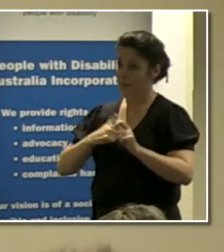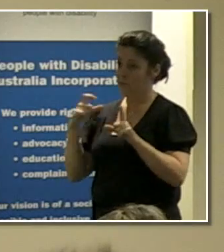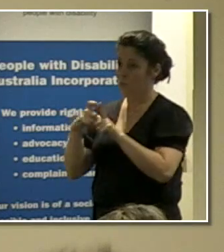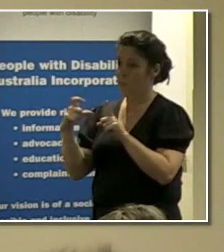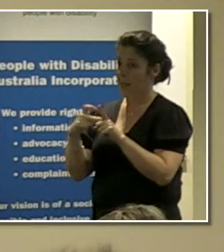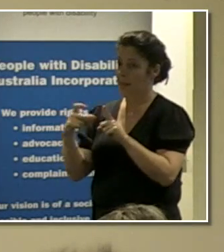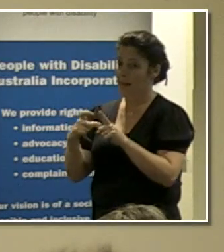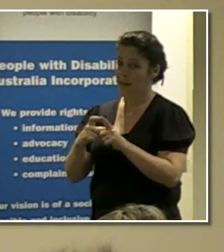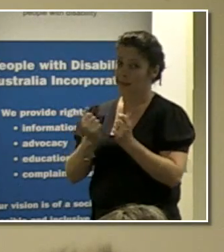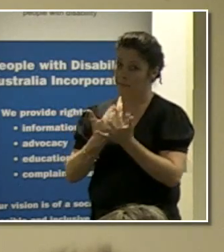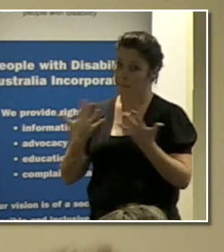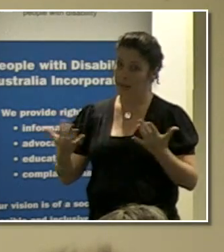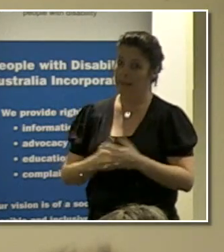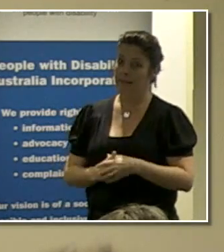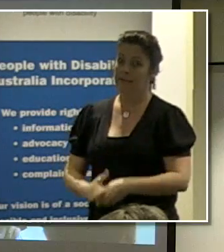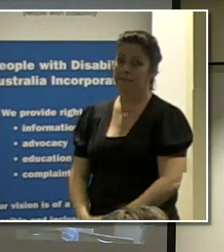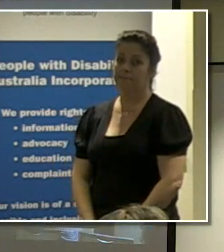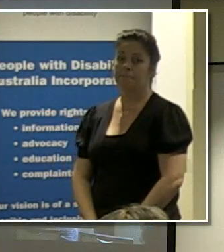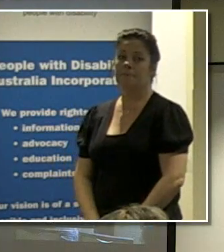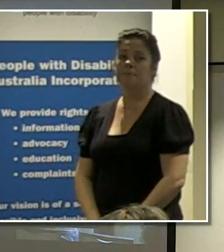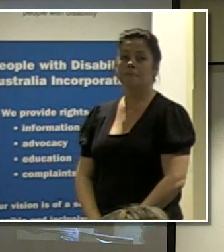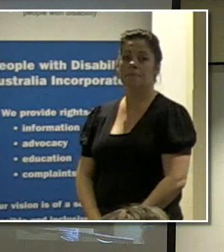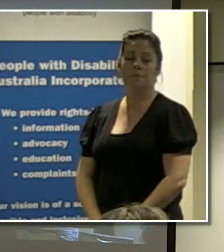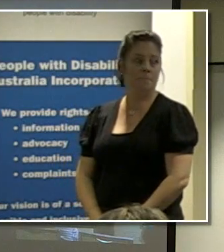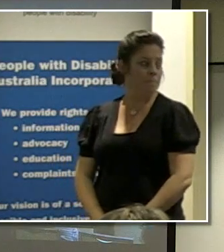the same level of need.